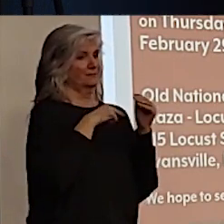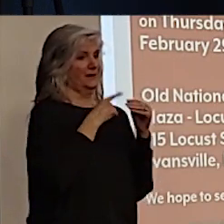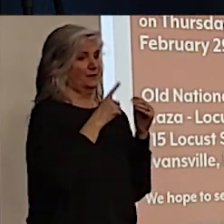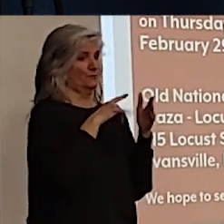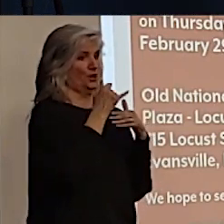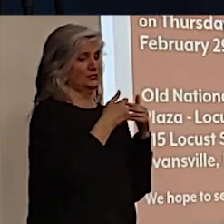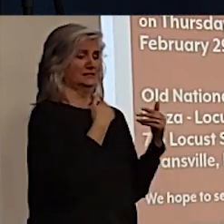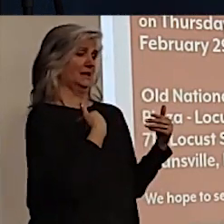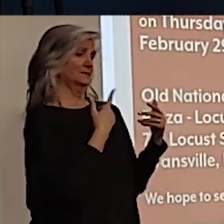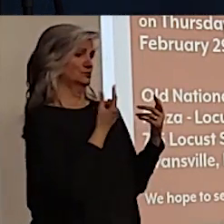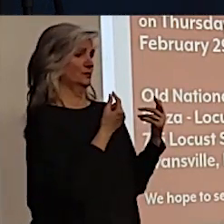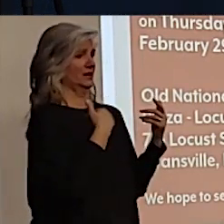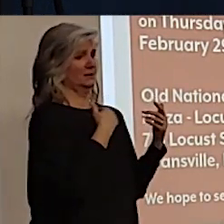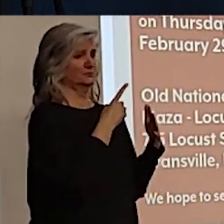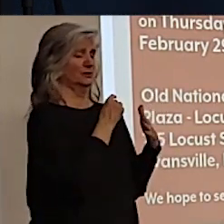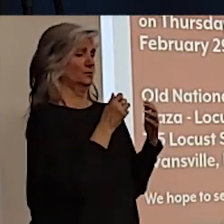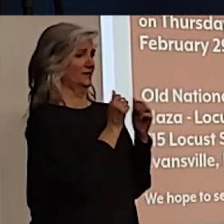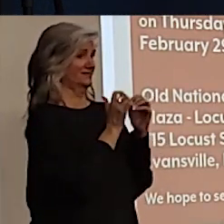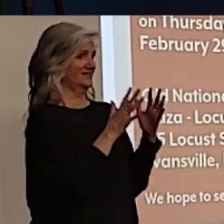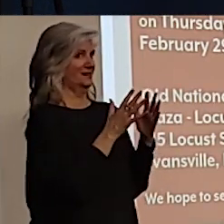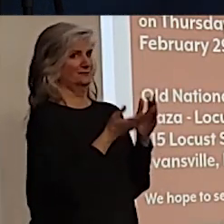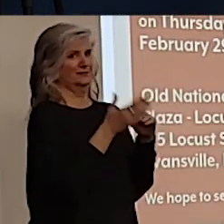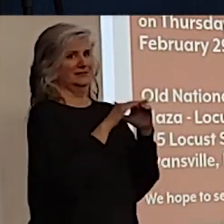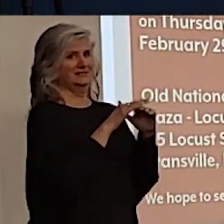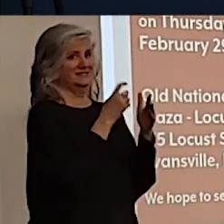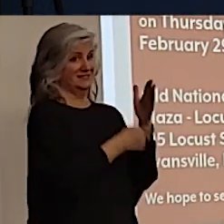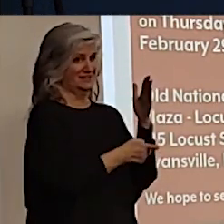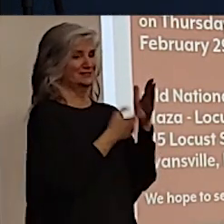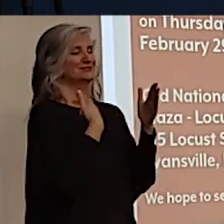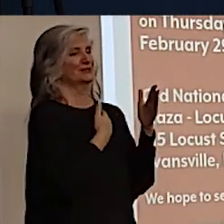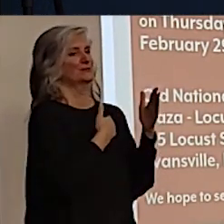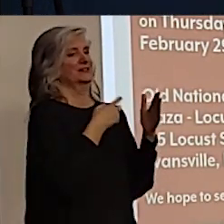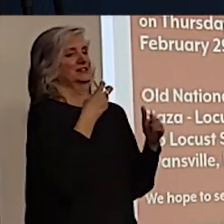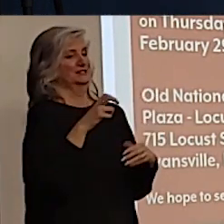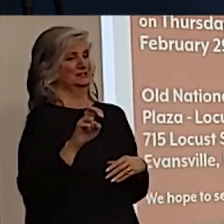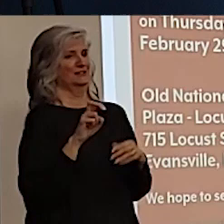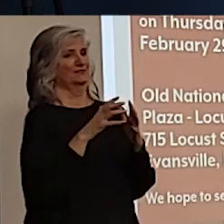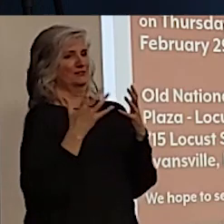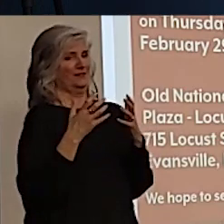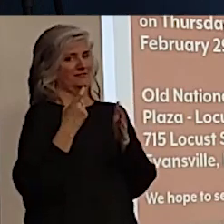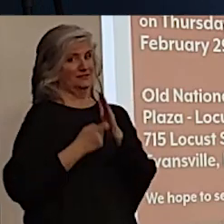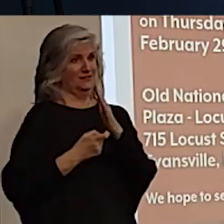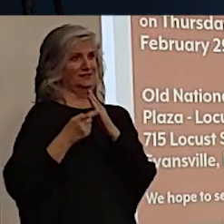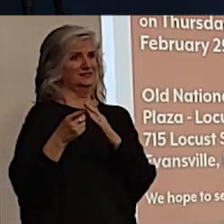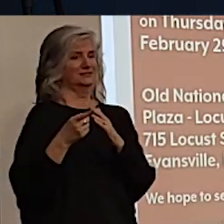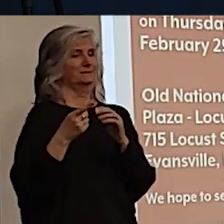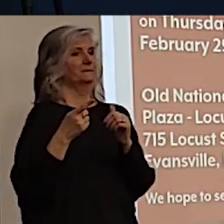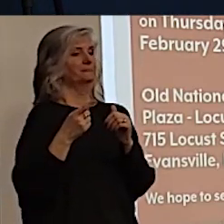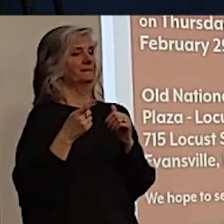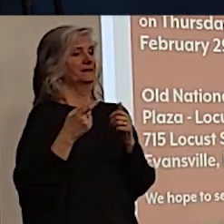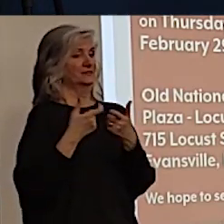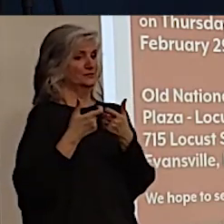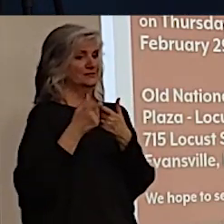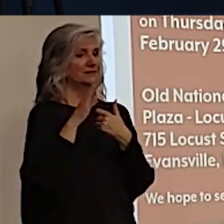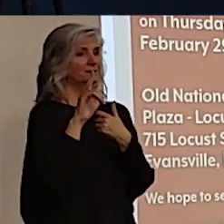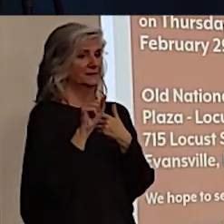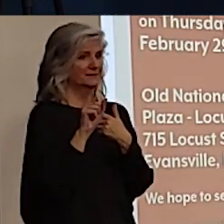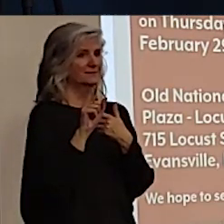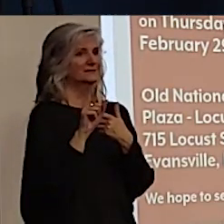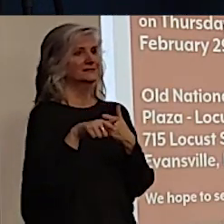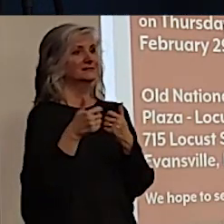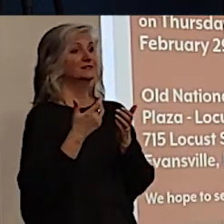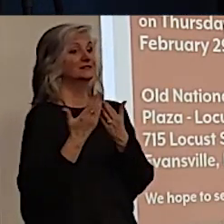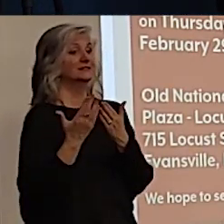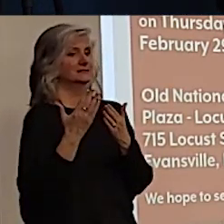projects they're doing without raising taxes. So let's shift a lot of these costs on utility bills, and so